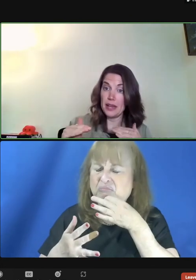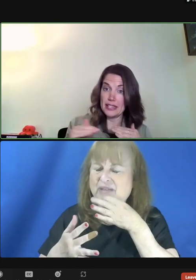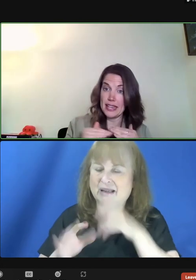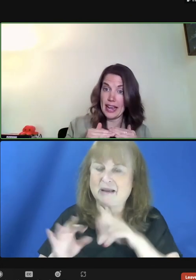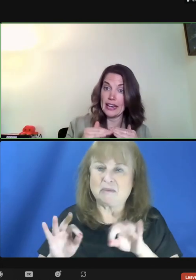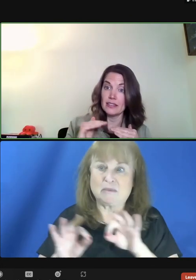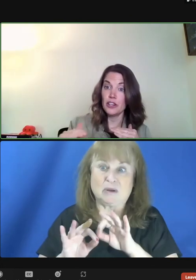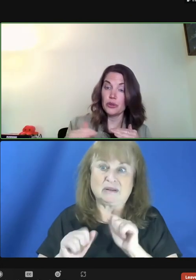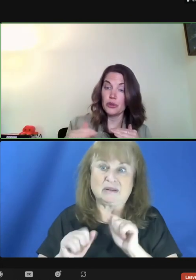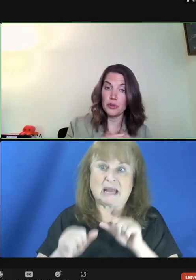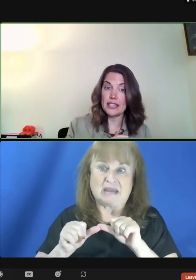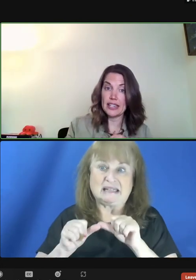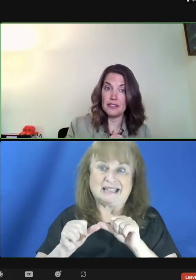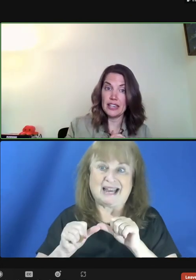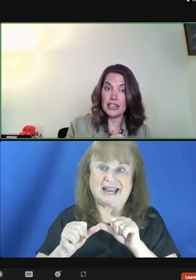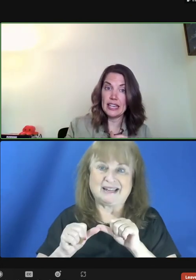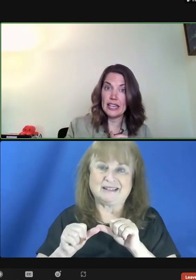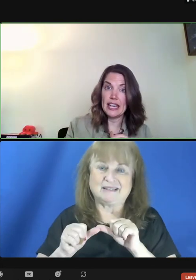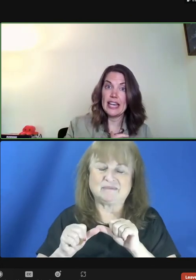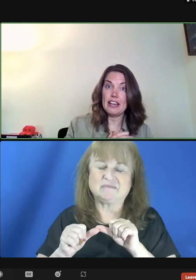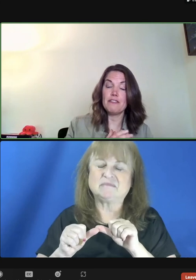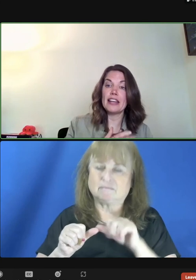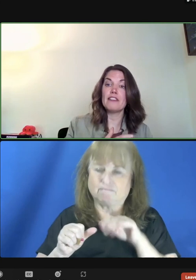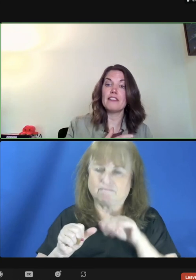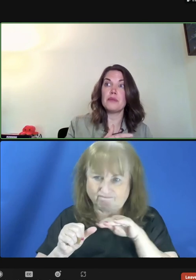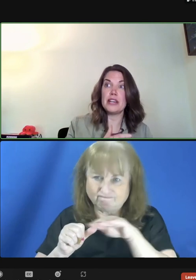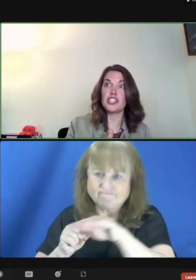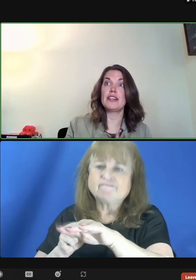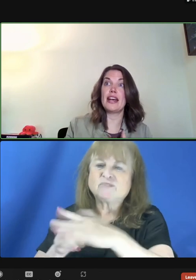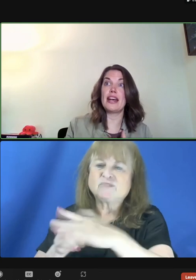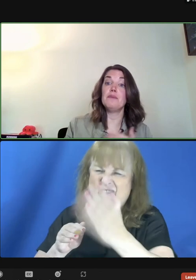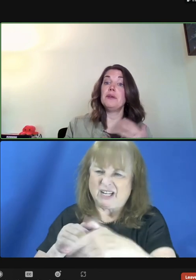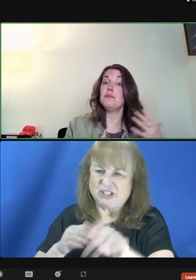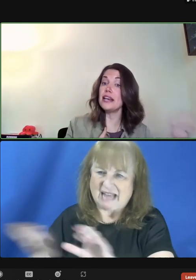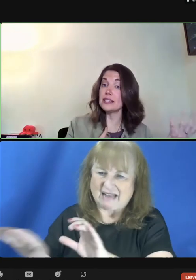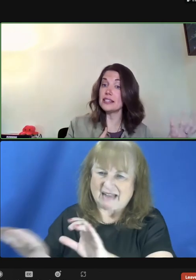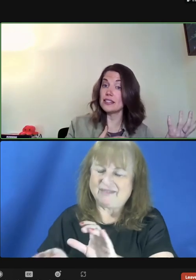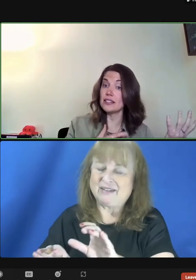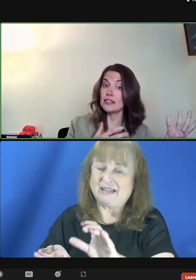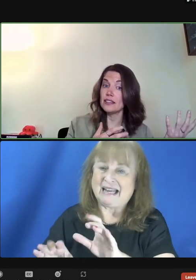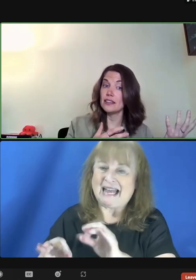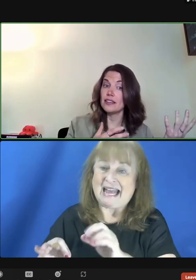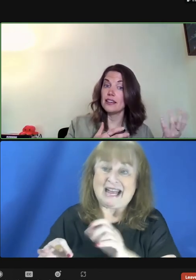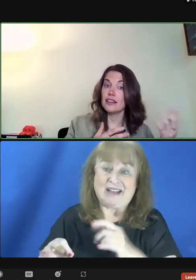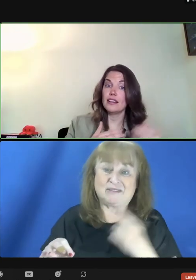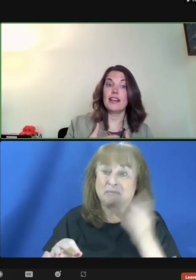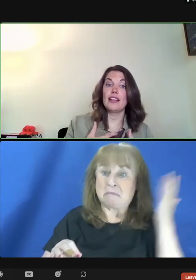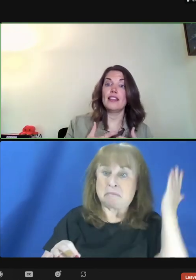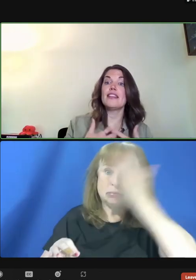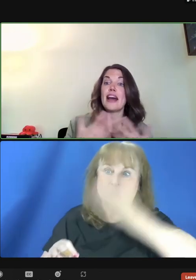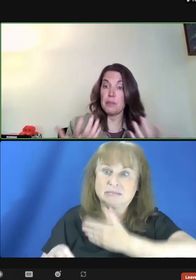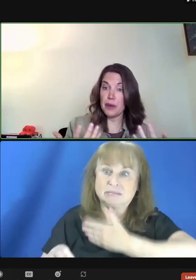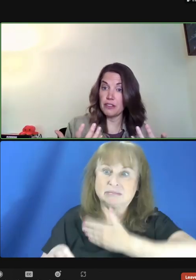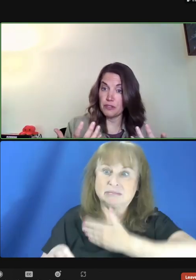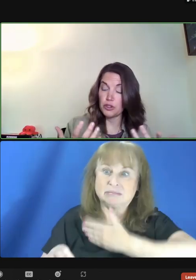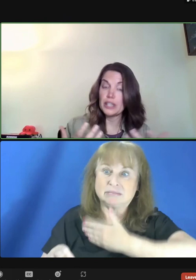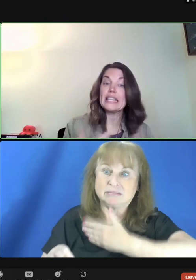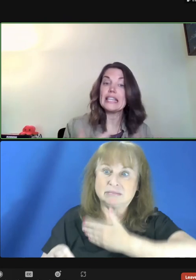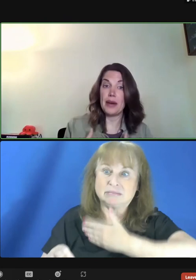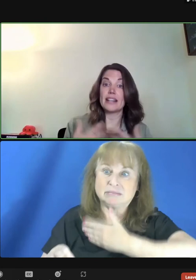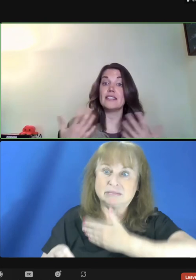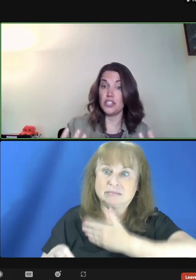being able to maintain through this activity, if that information had been missed, that